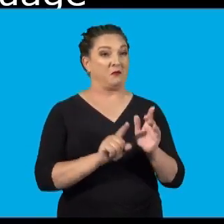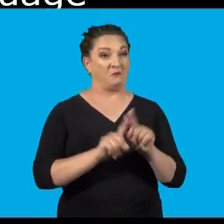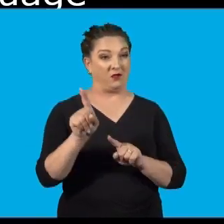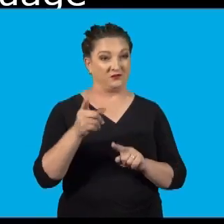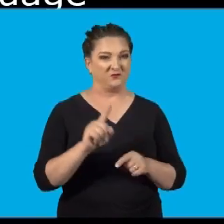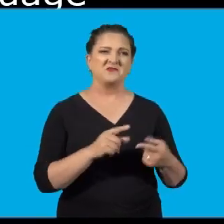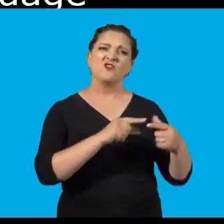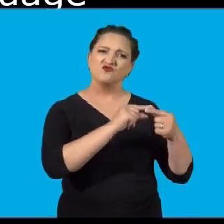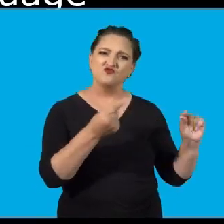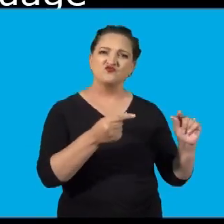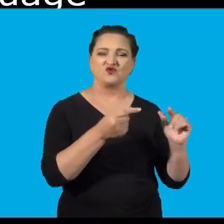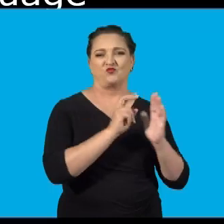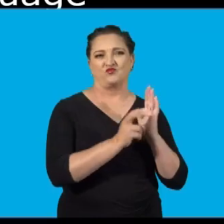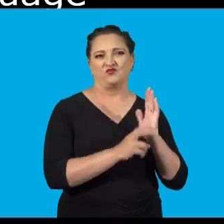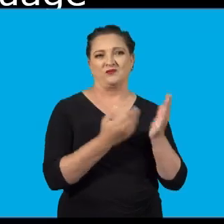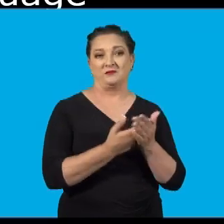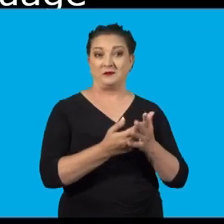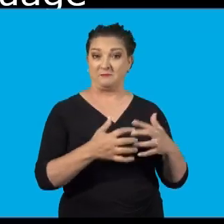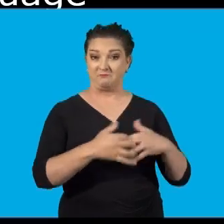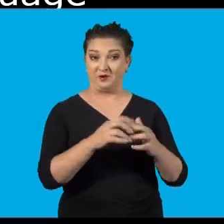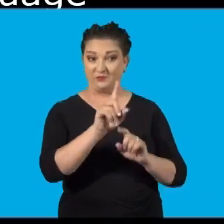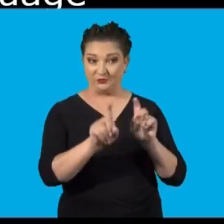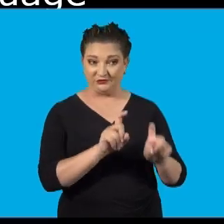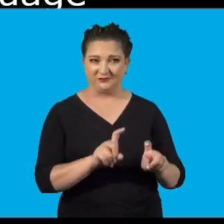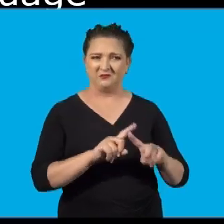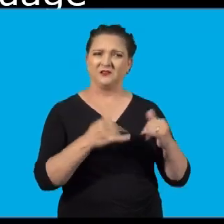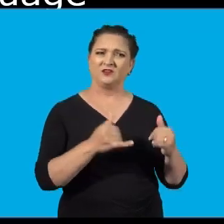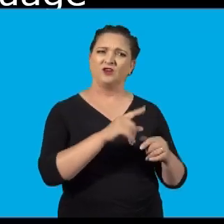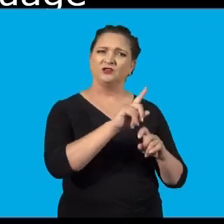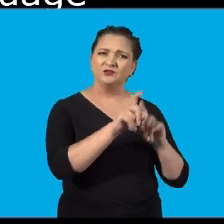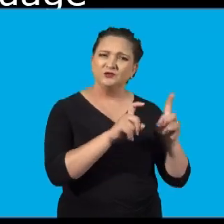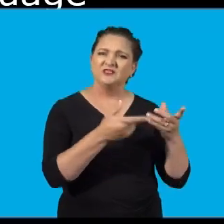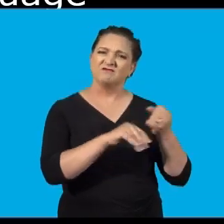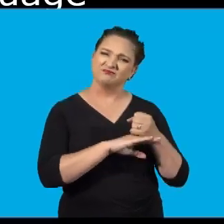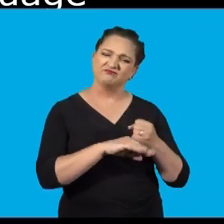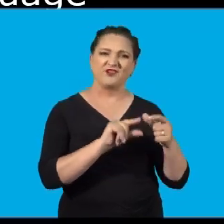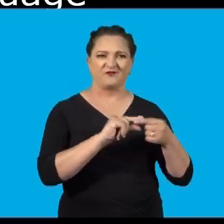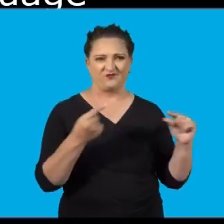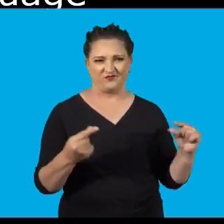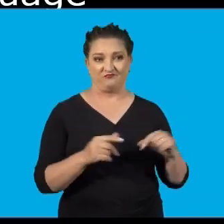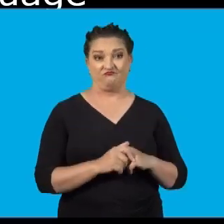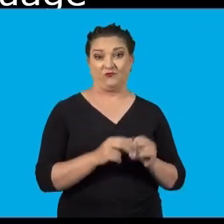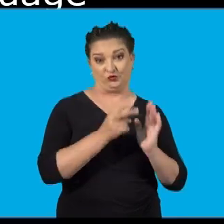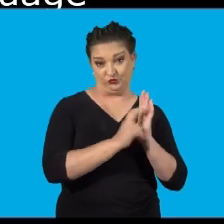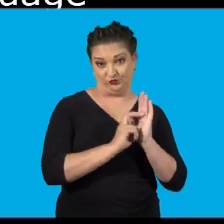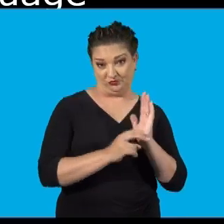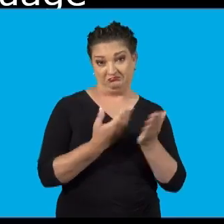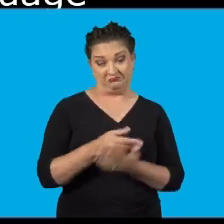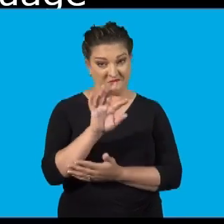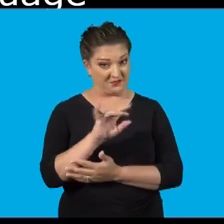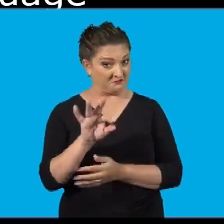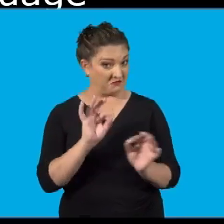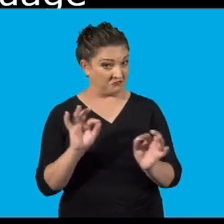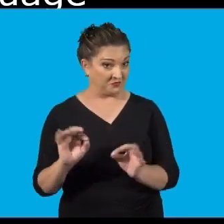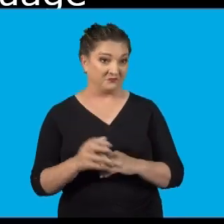grammar rules to set questions, responding to questions based on grammar, also applying rules so that you can